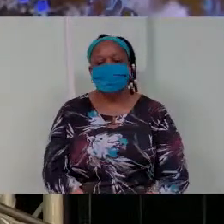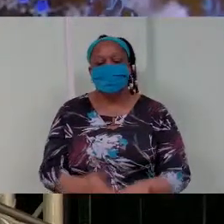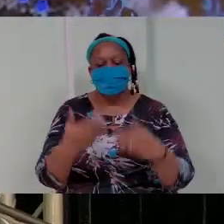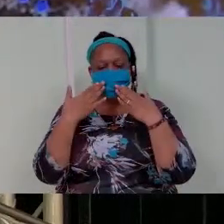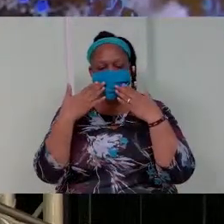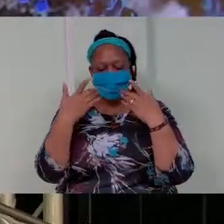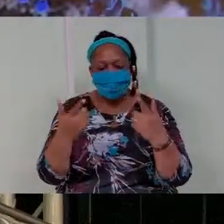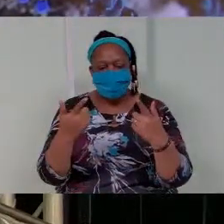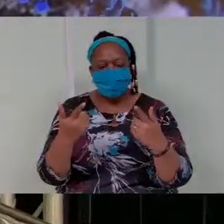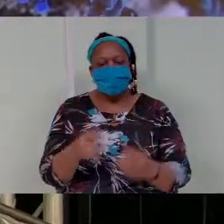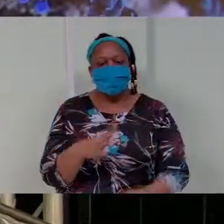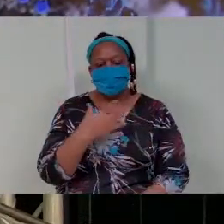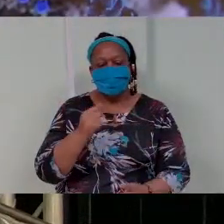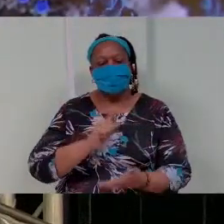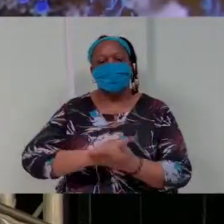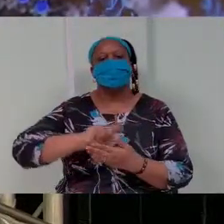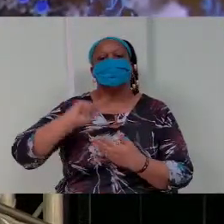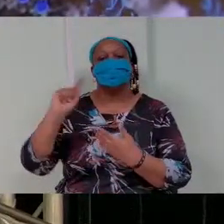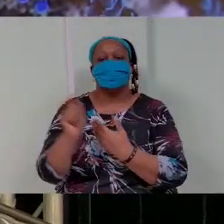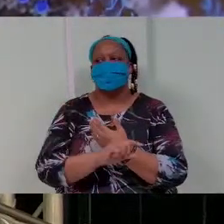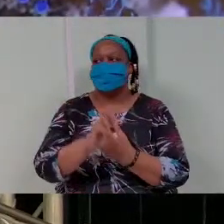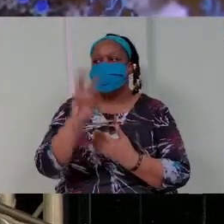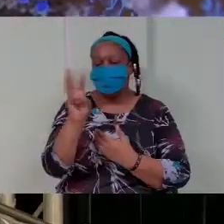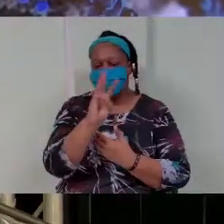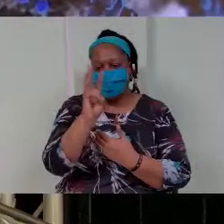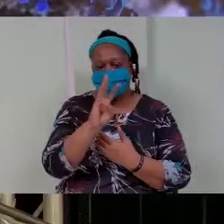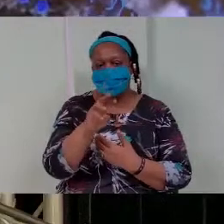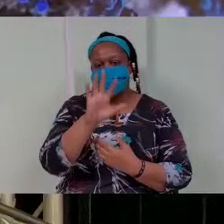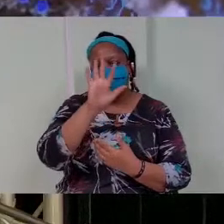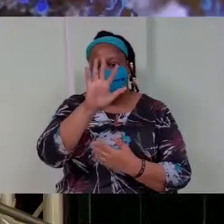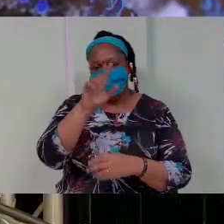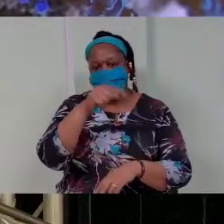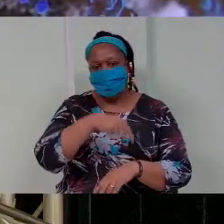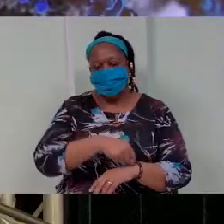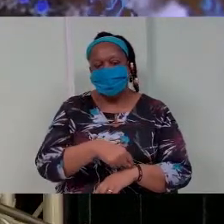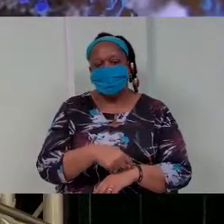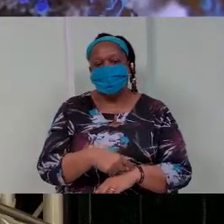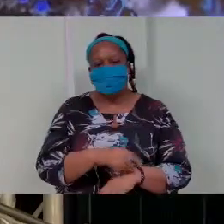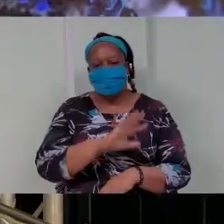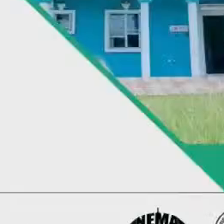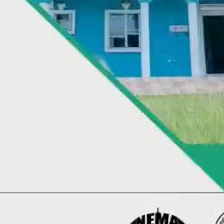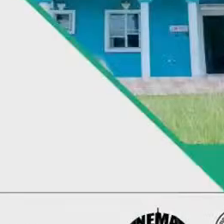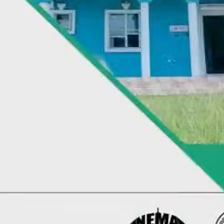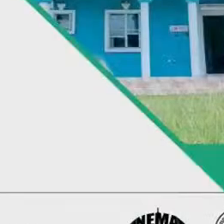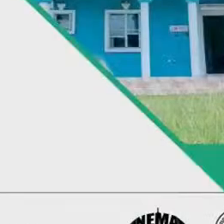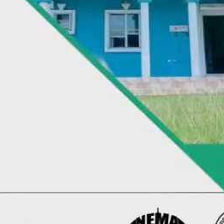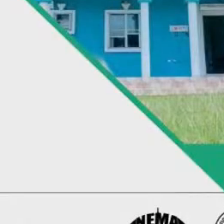forward to seeing you next week, Wednesday at 5 p.m. Take care.